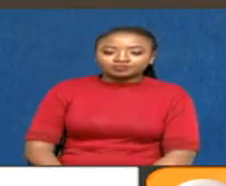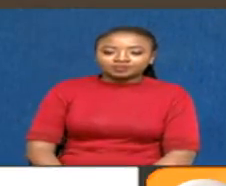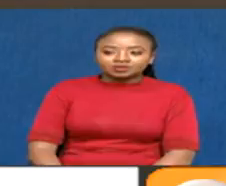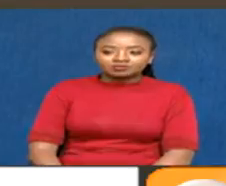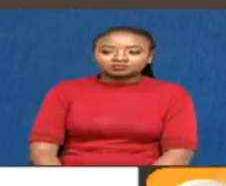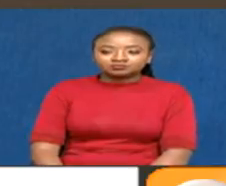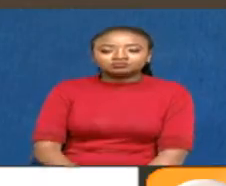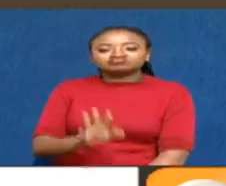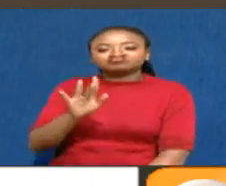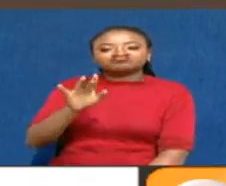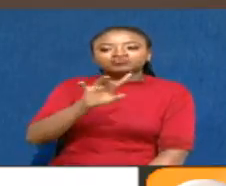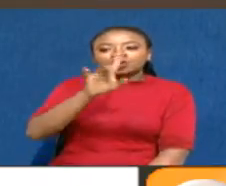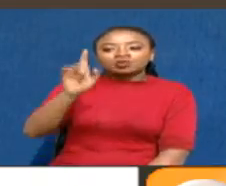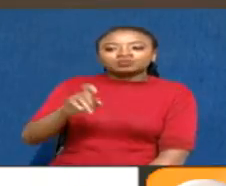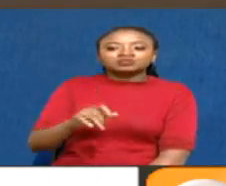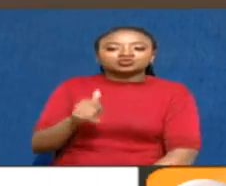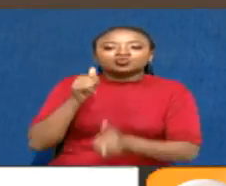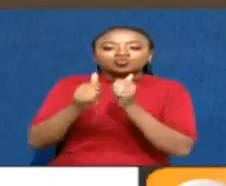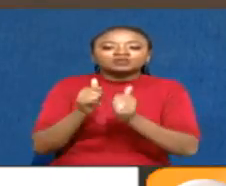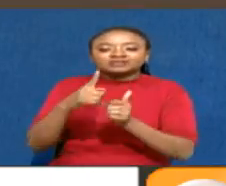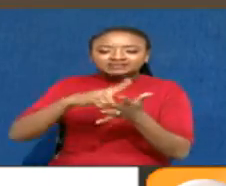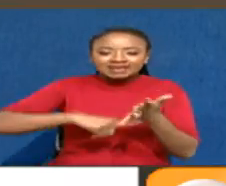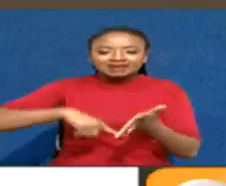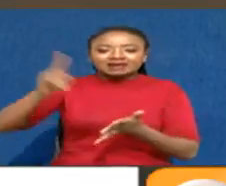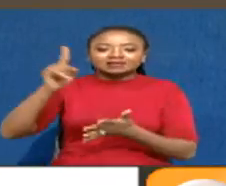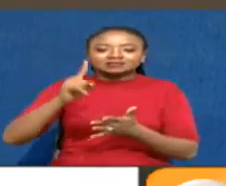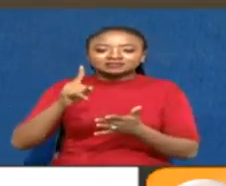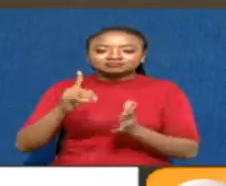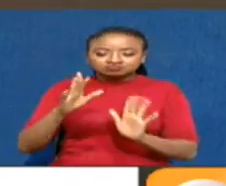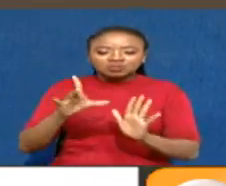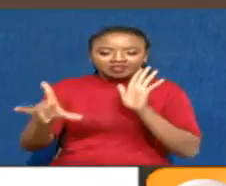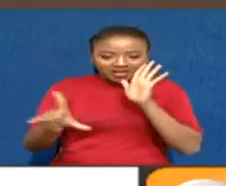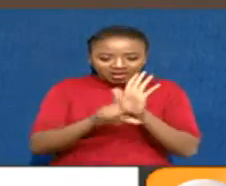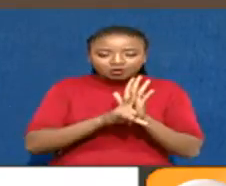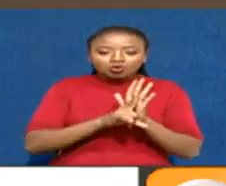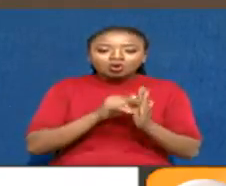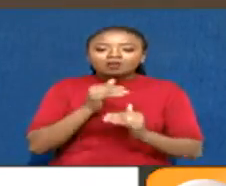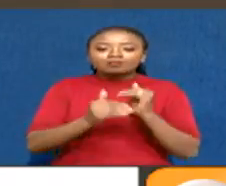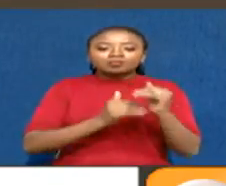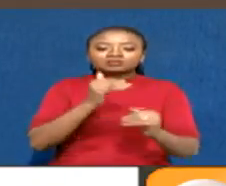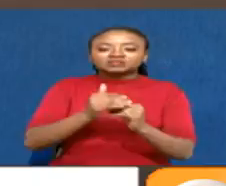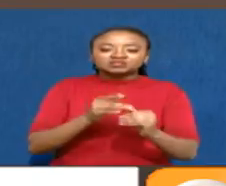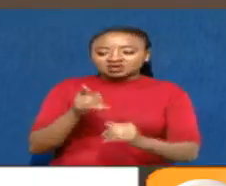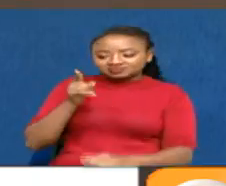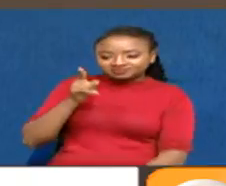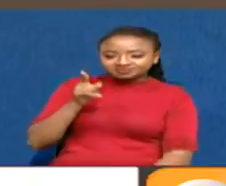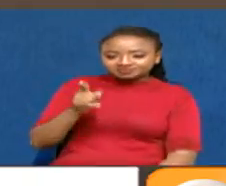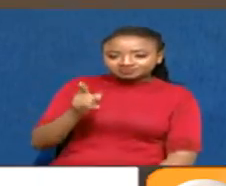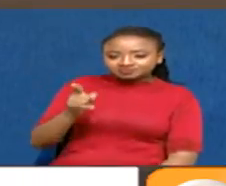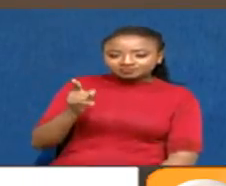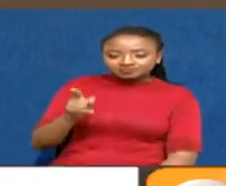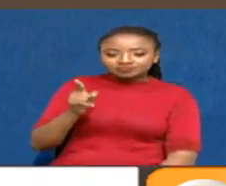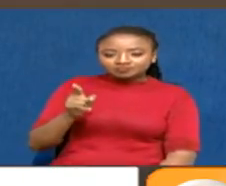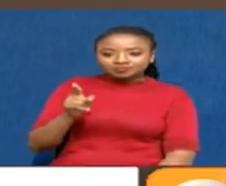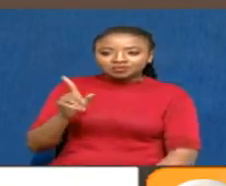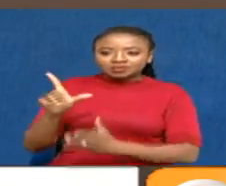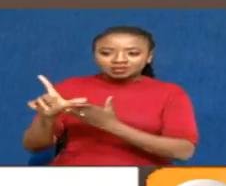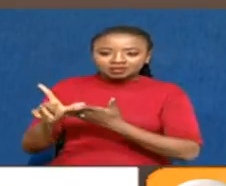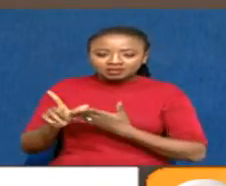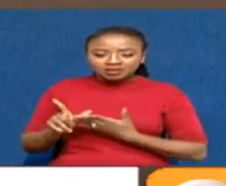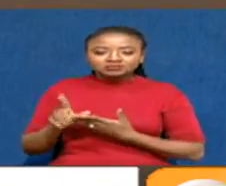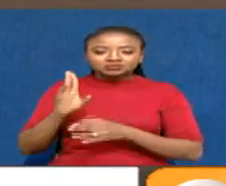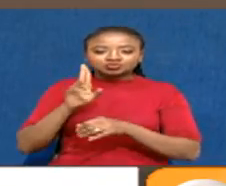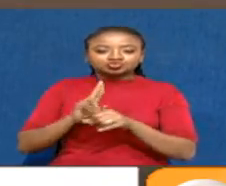What are the right procedure, rather the legal procedure, a lender should use on a borrower when they